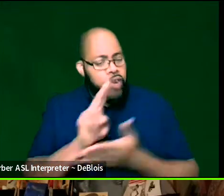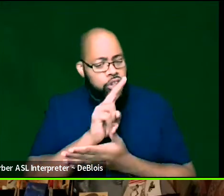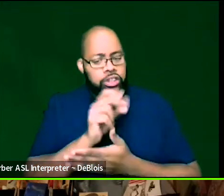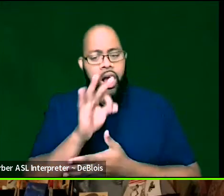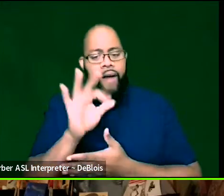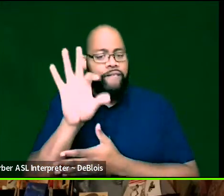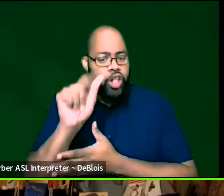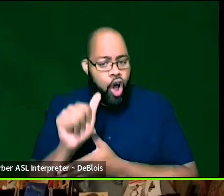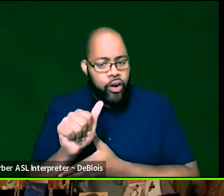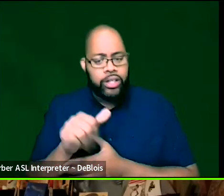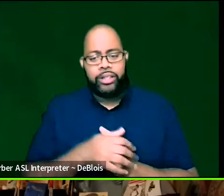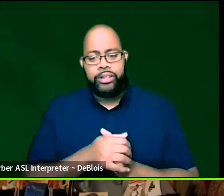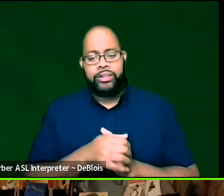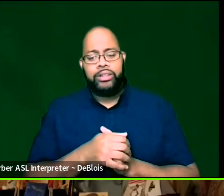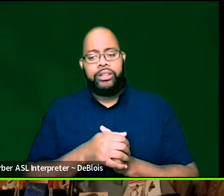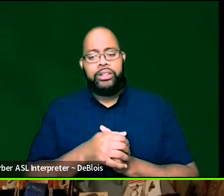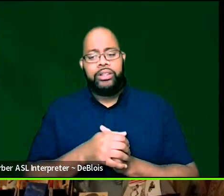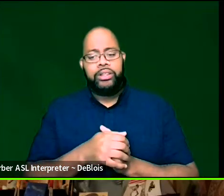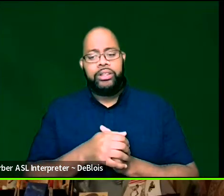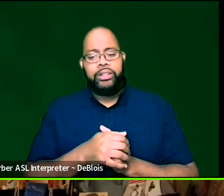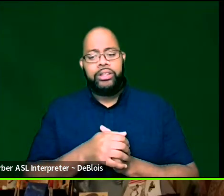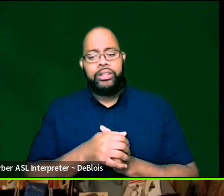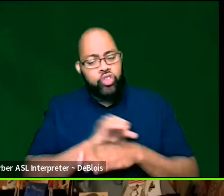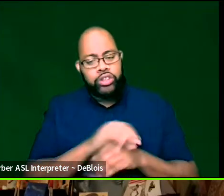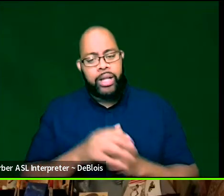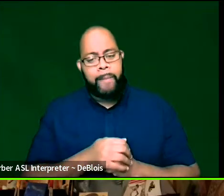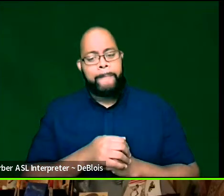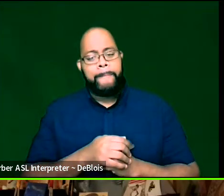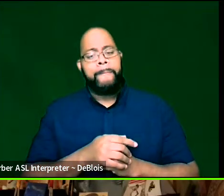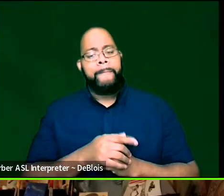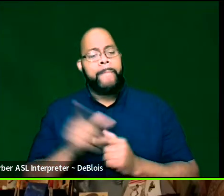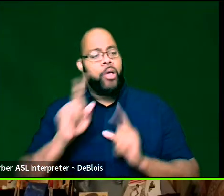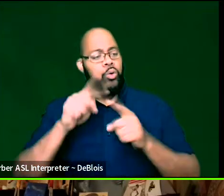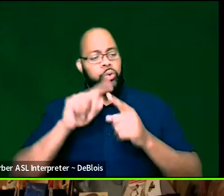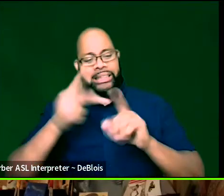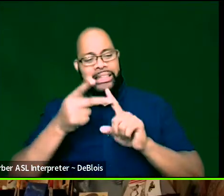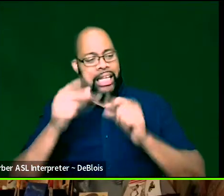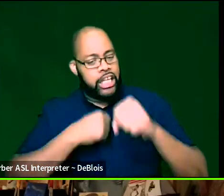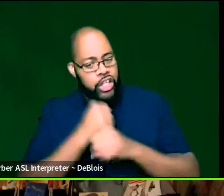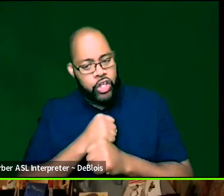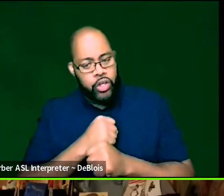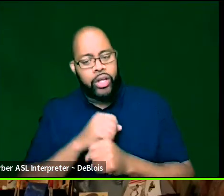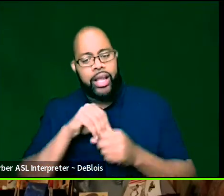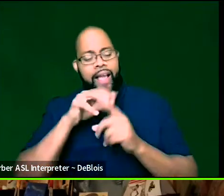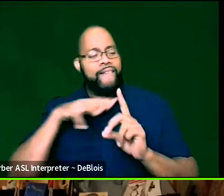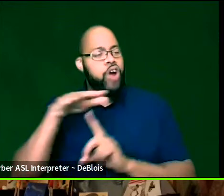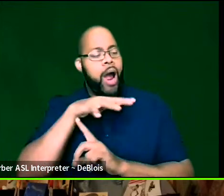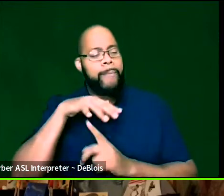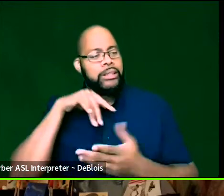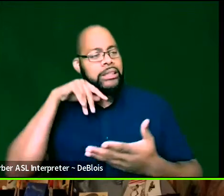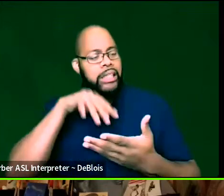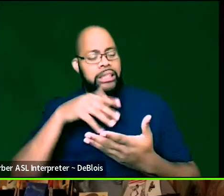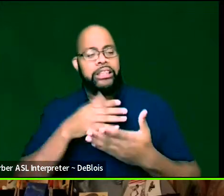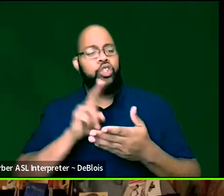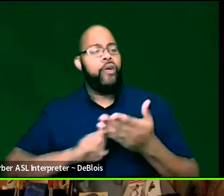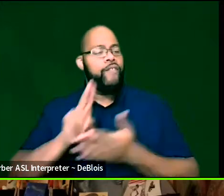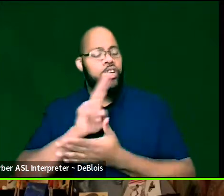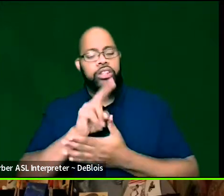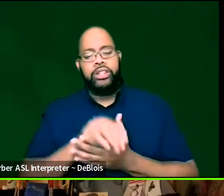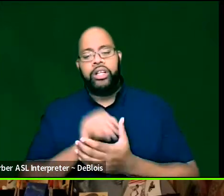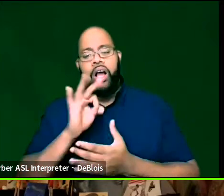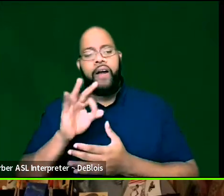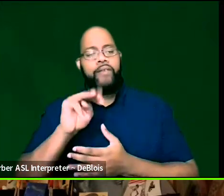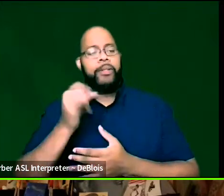of Florida, doing an internship. He's going to his second year in environmental stuff at University